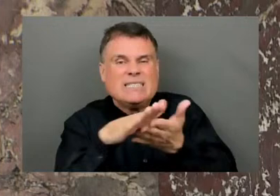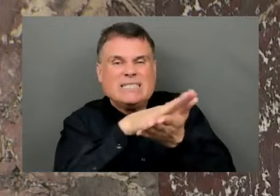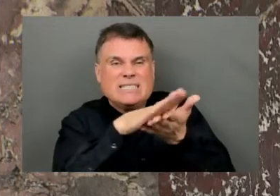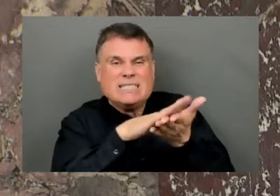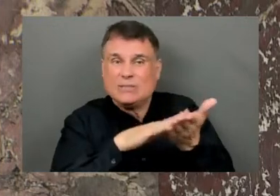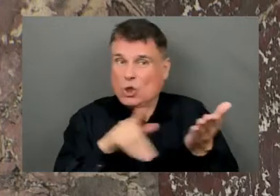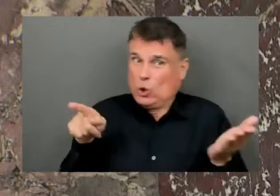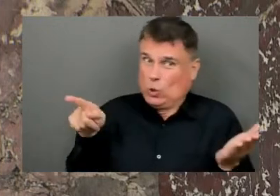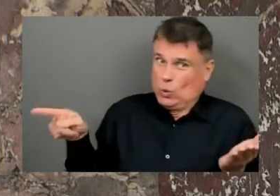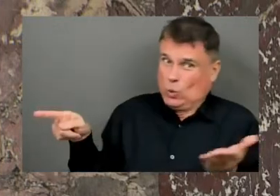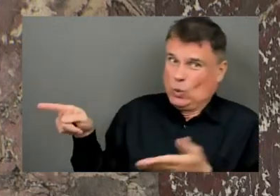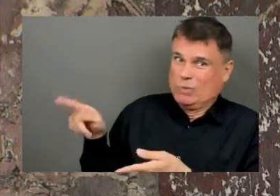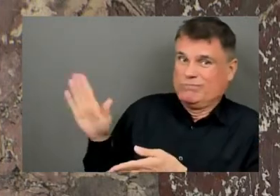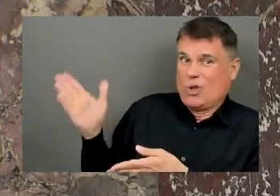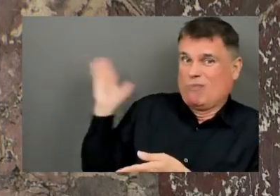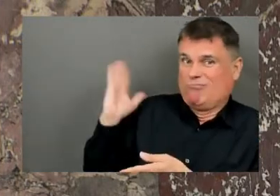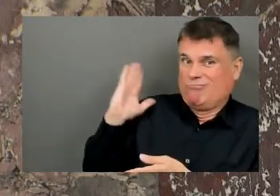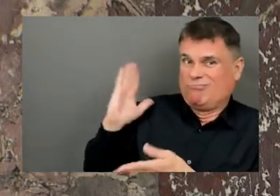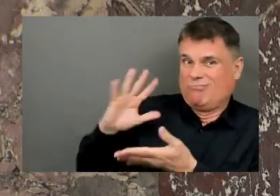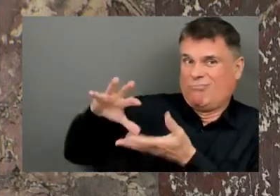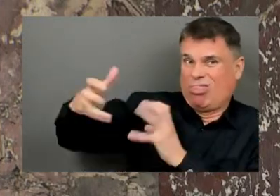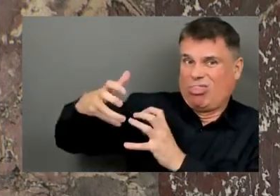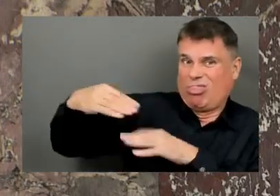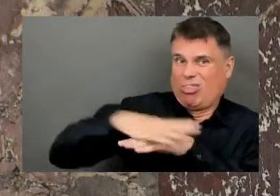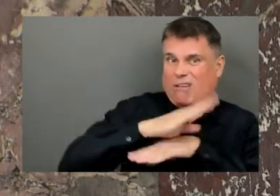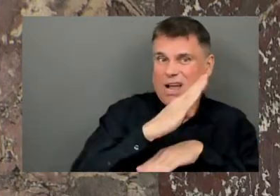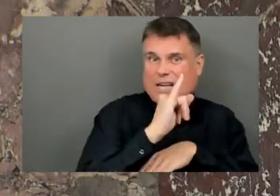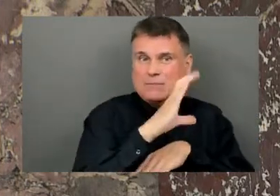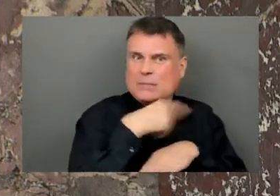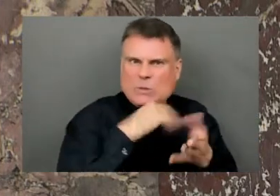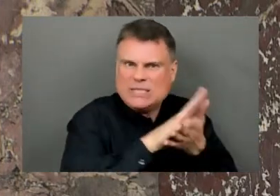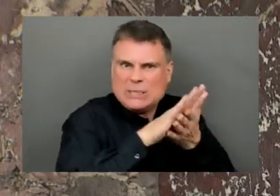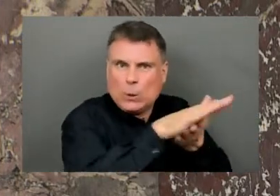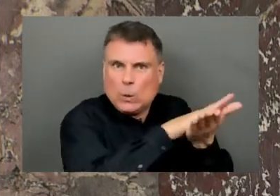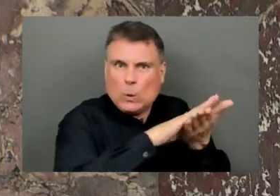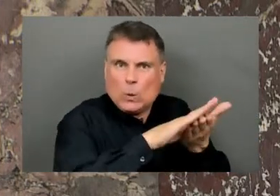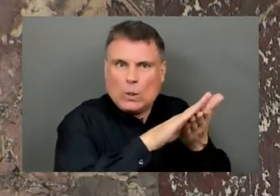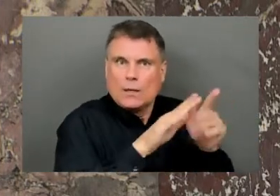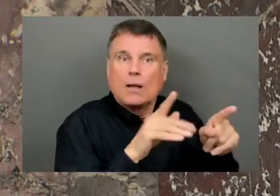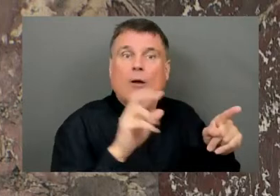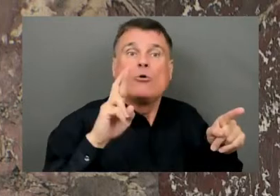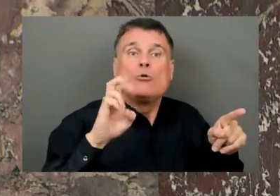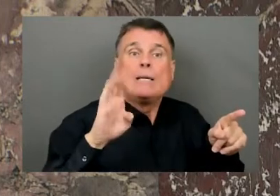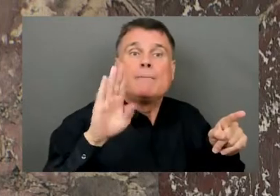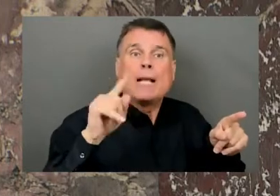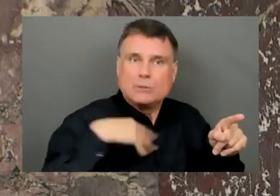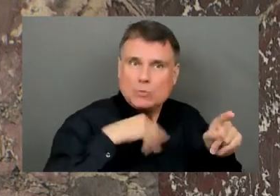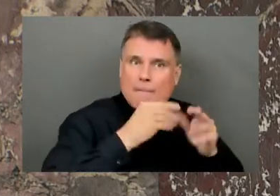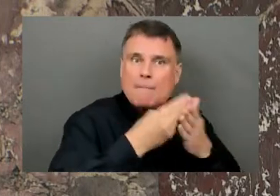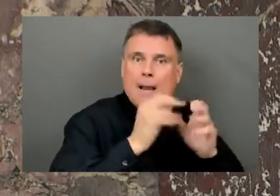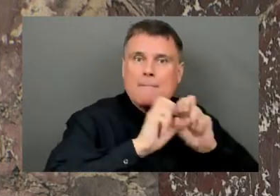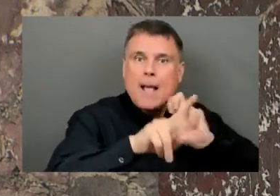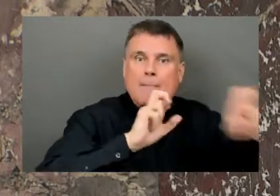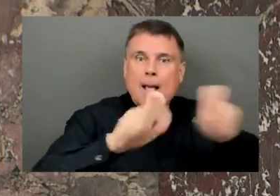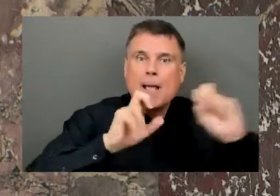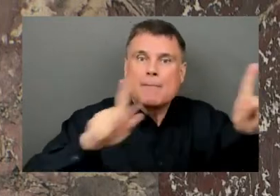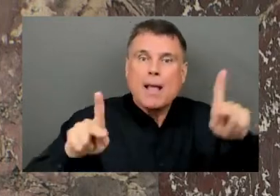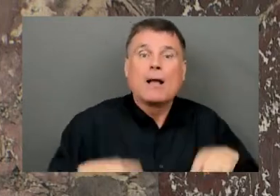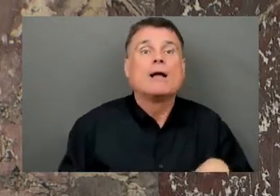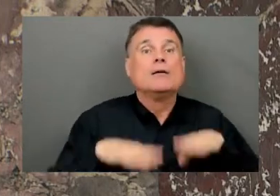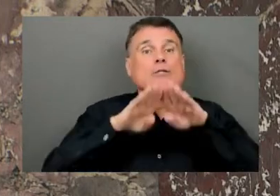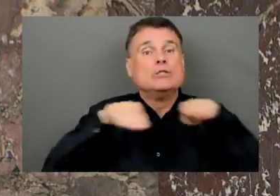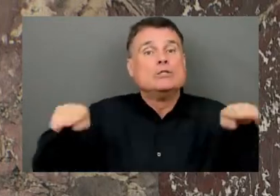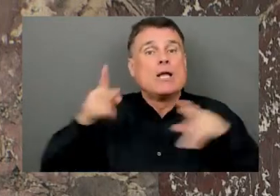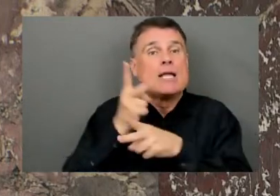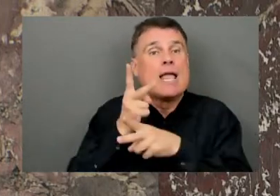childcare, daycare, so that families can afford to actually go to work. And we're going to continue to do that important work.